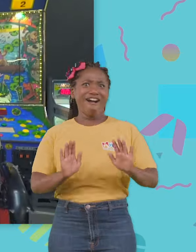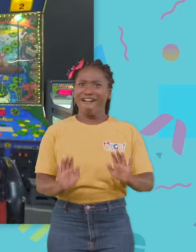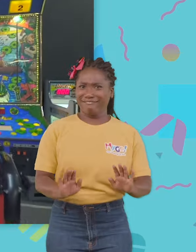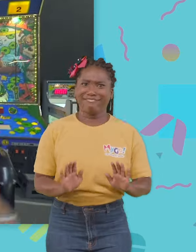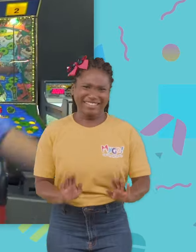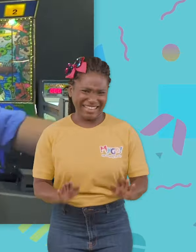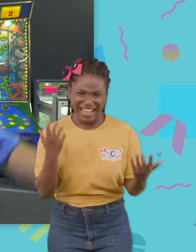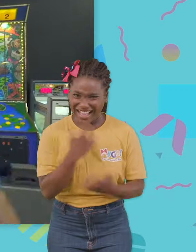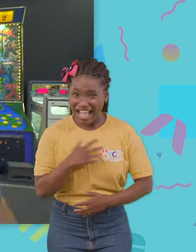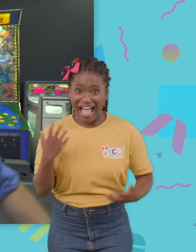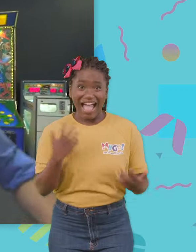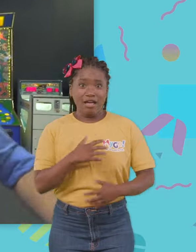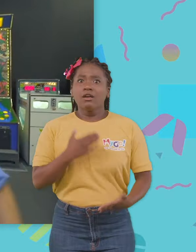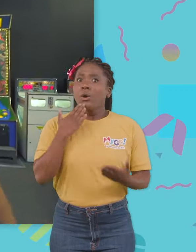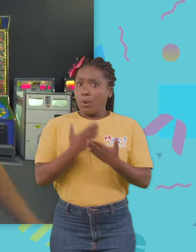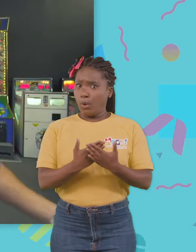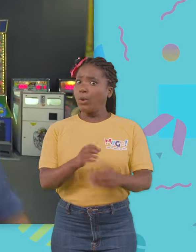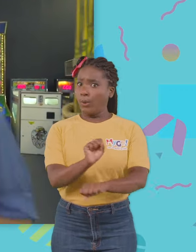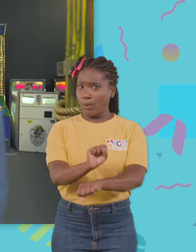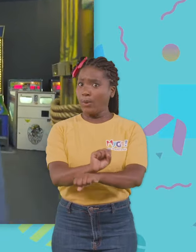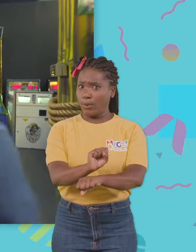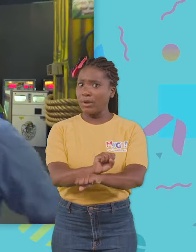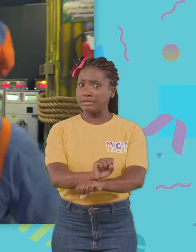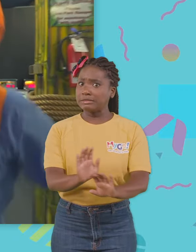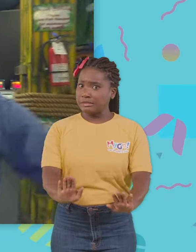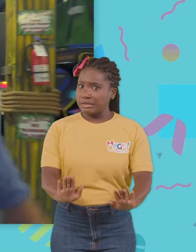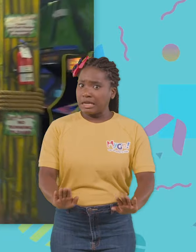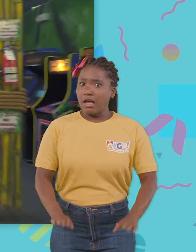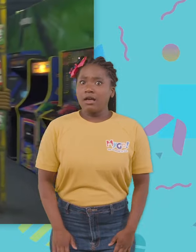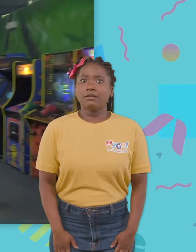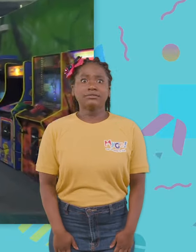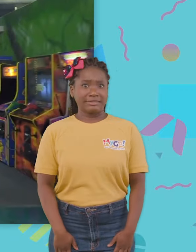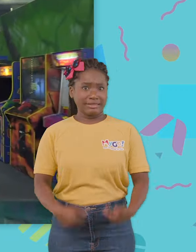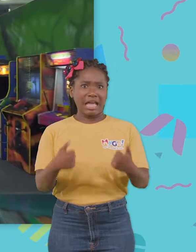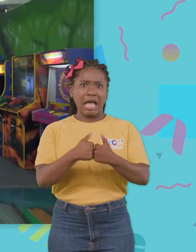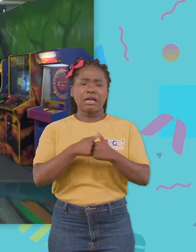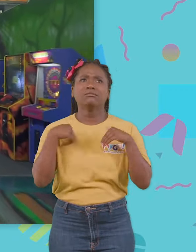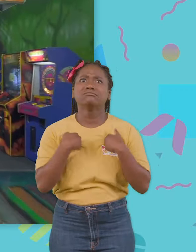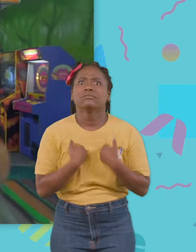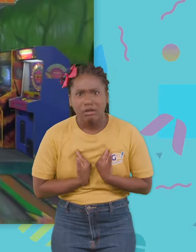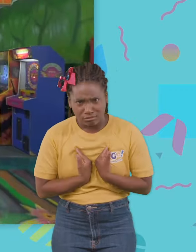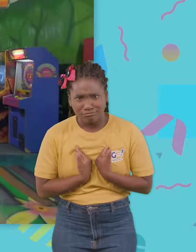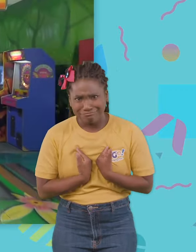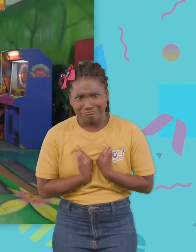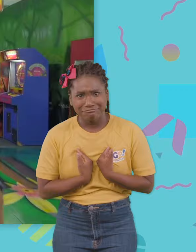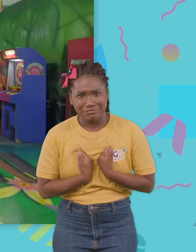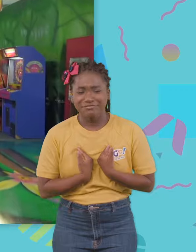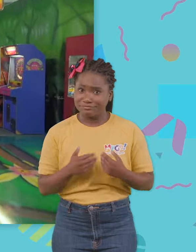Whoa! Oh, good job! Woo! Oh, that was so tiring!